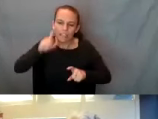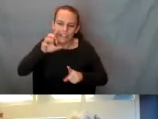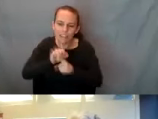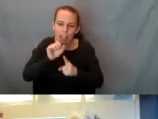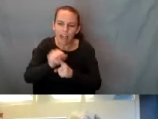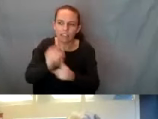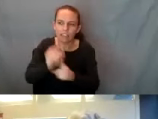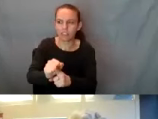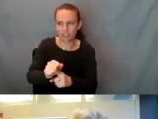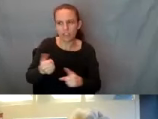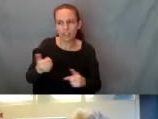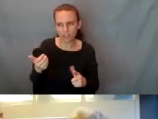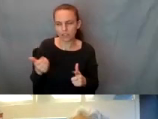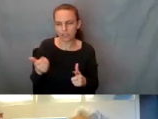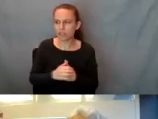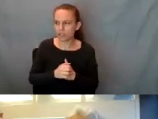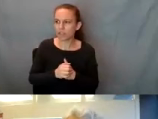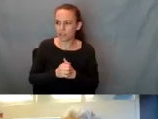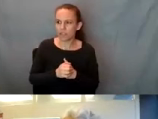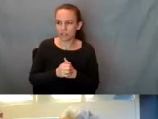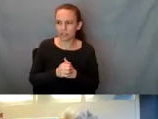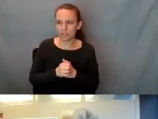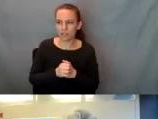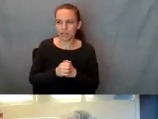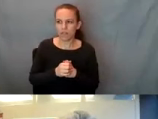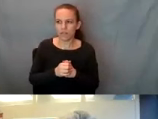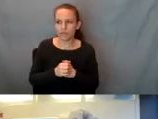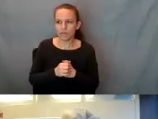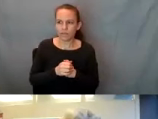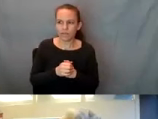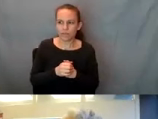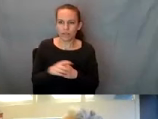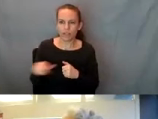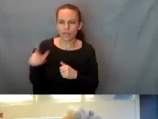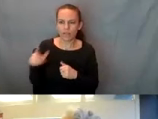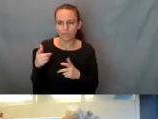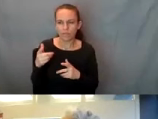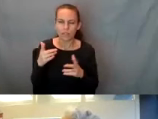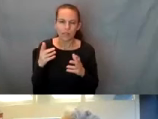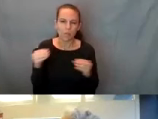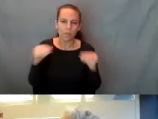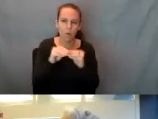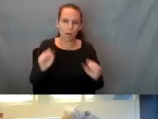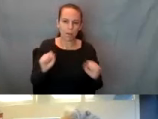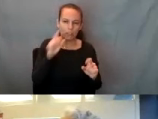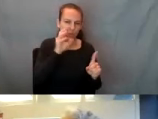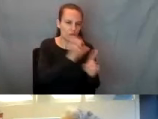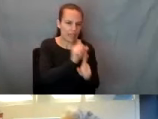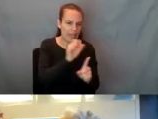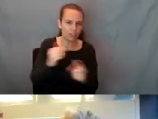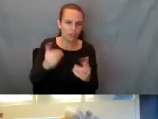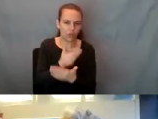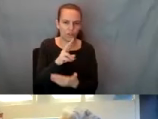lower than the rest of large parts of the world. Similarly, we see